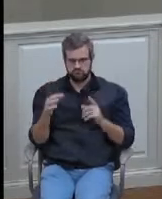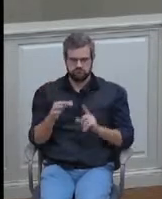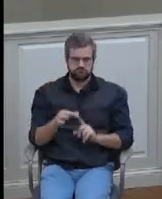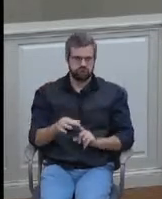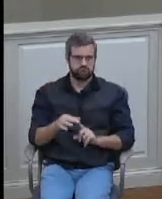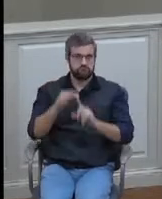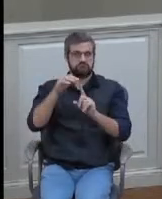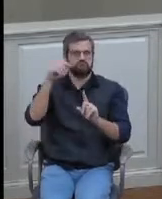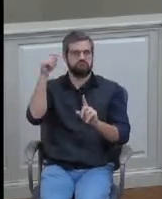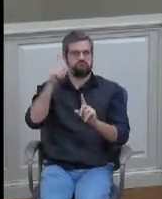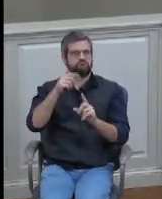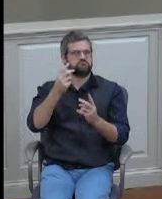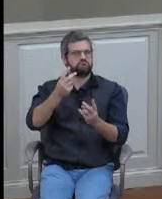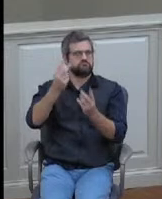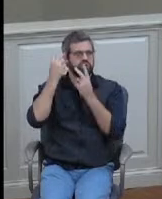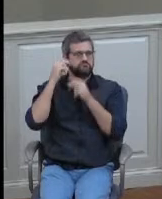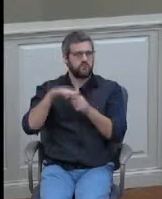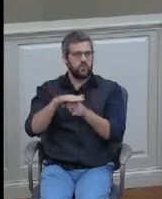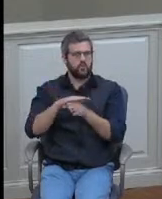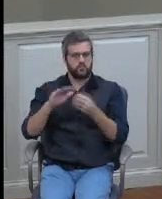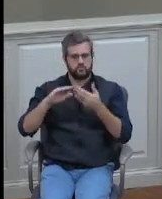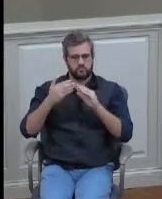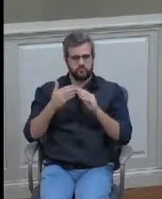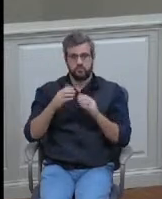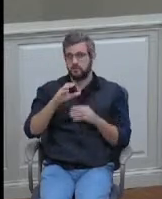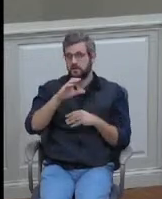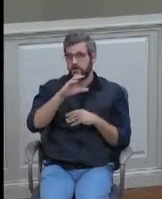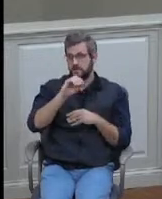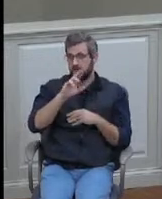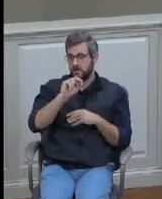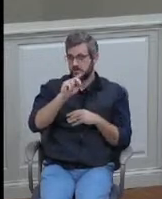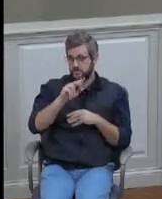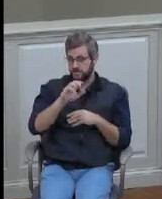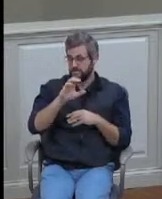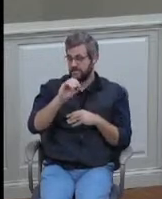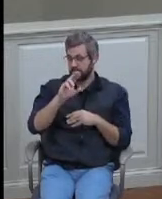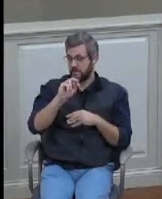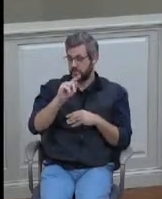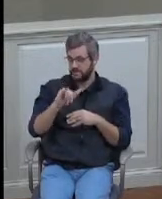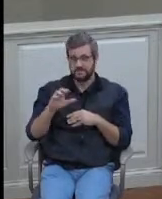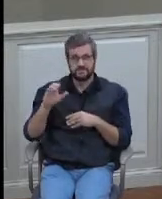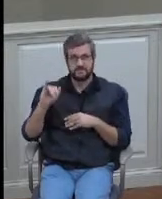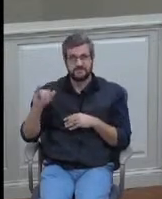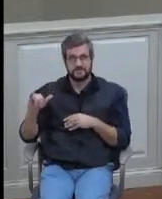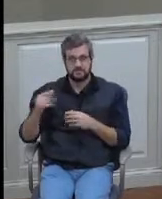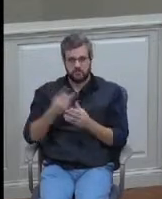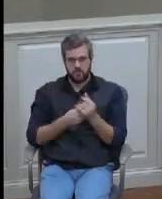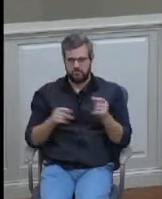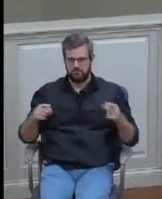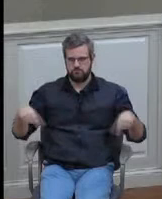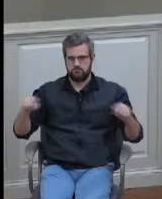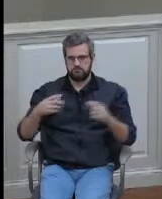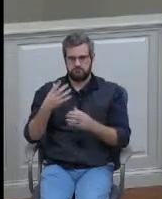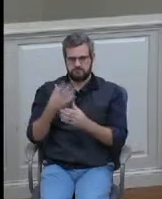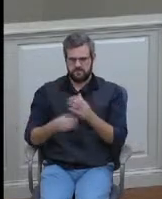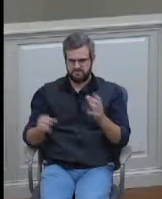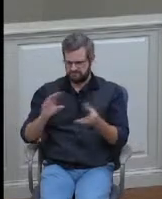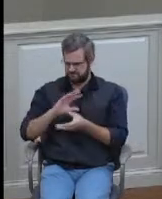memorial to those who in our local community, the city and the county, who've passed. So sometime tonight, those 30